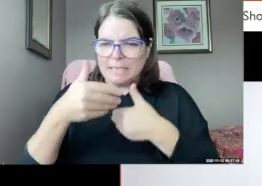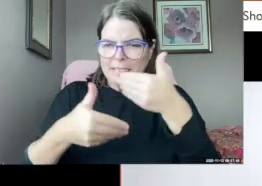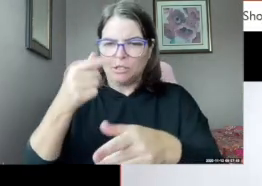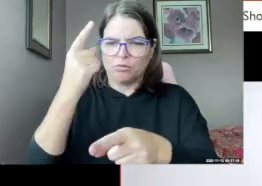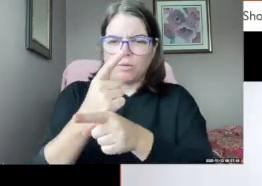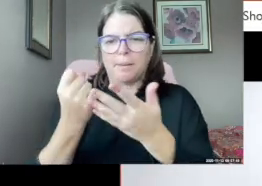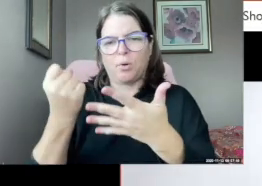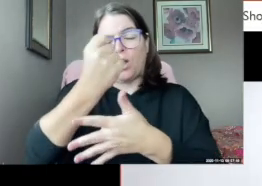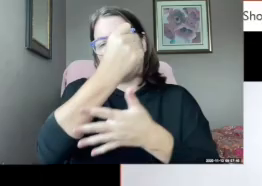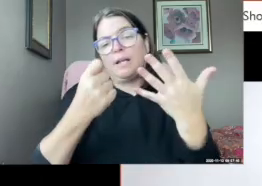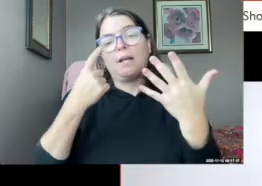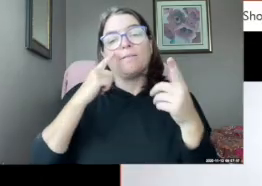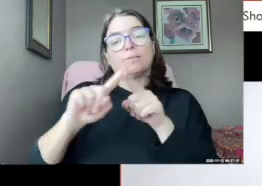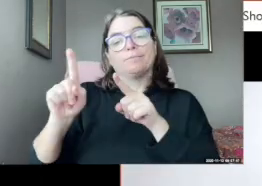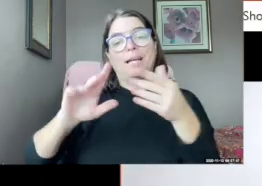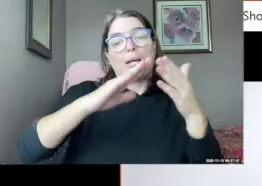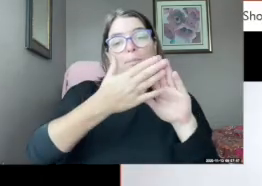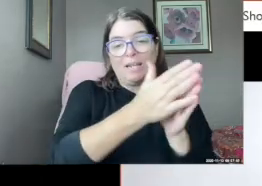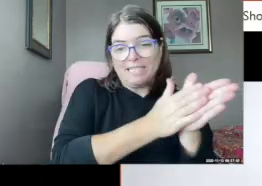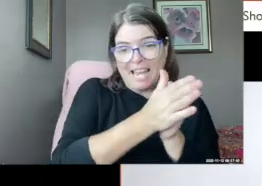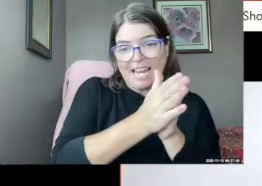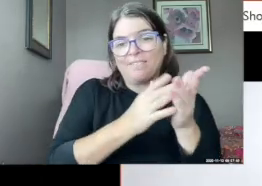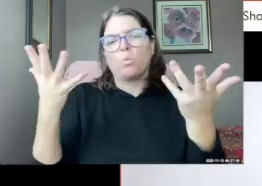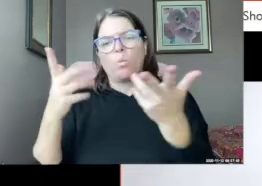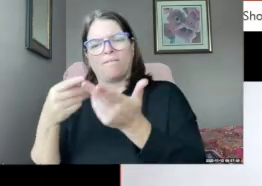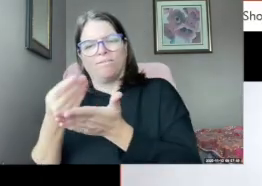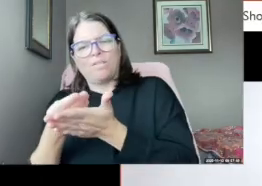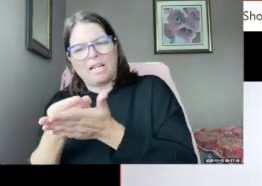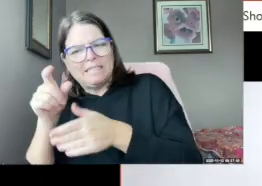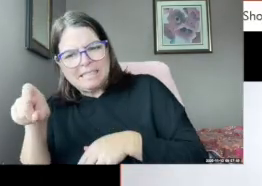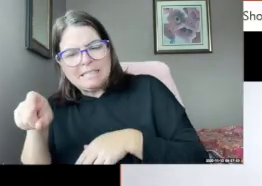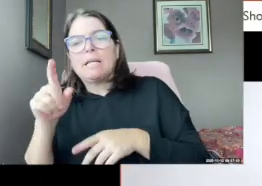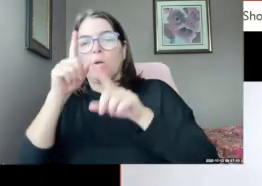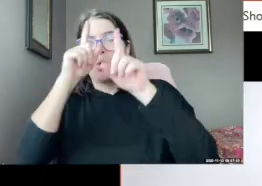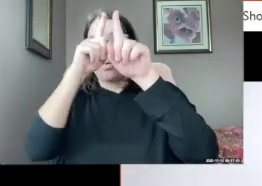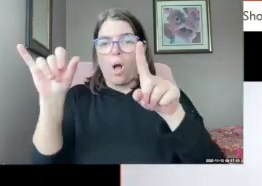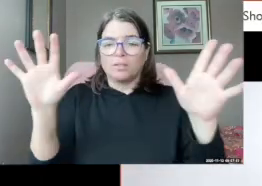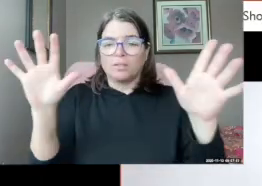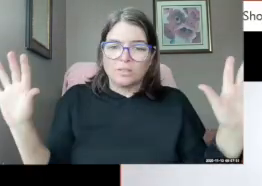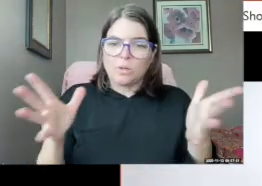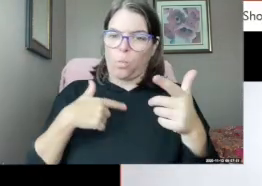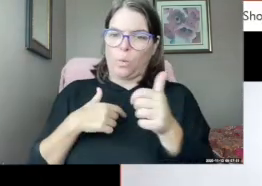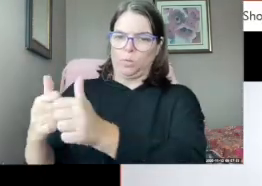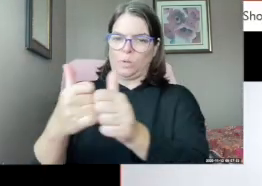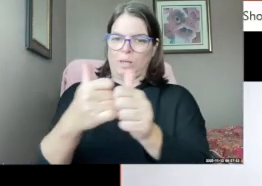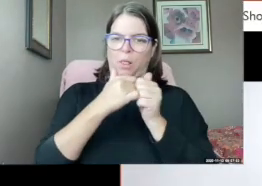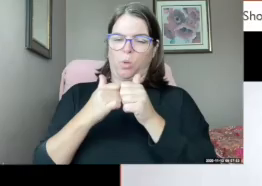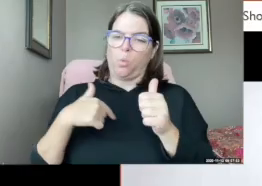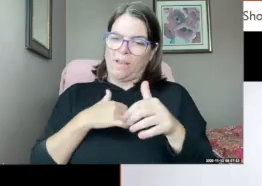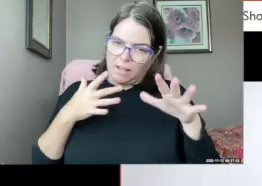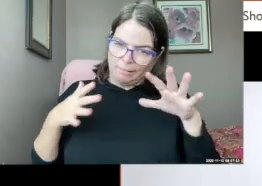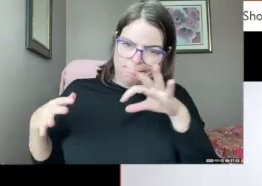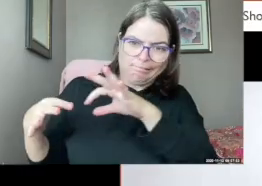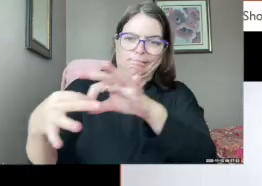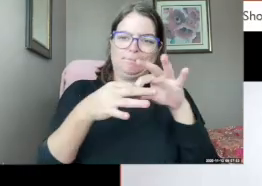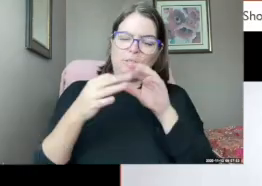for individual and community-based incentives. And second, to help bring everyone together to build stronger coalitions around these